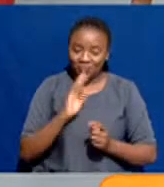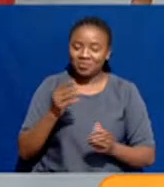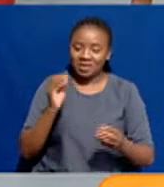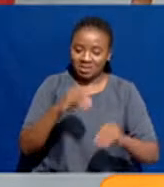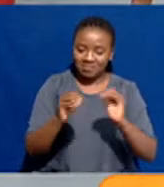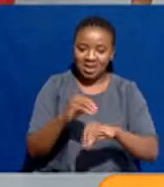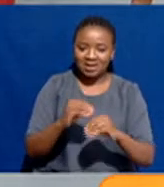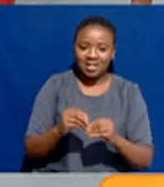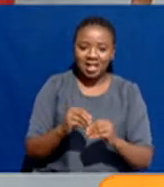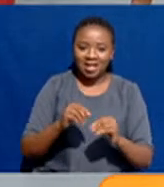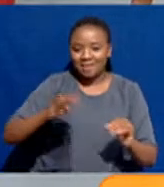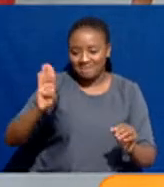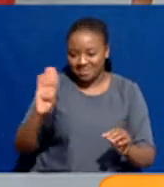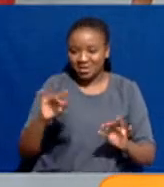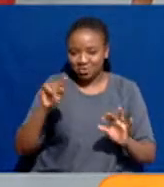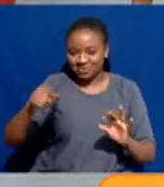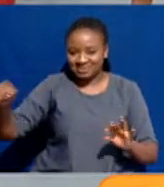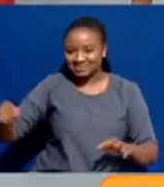money. Billions.